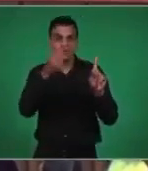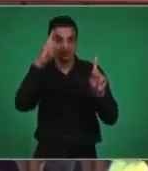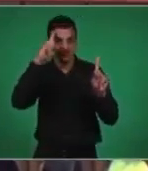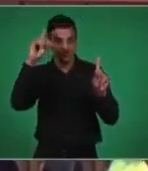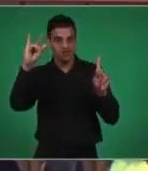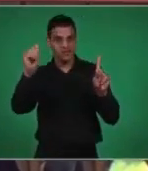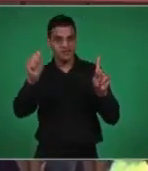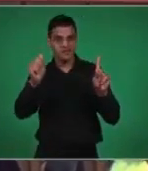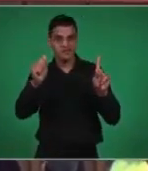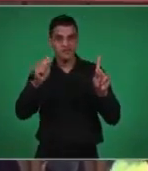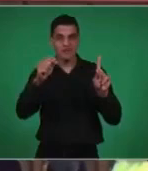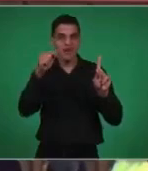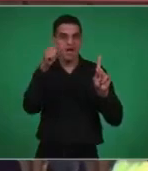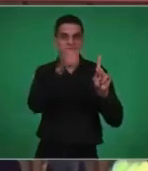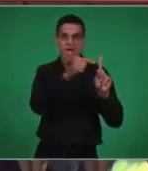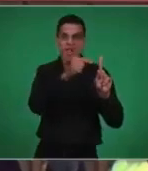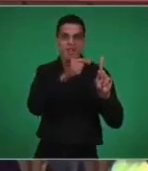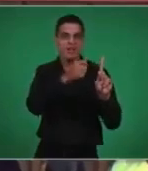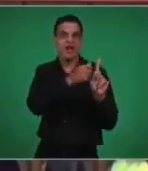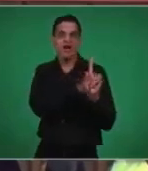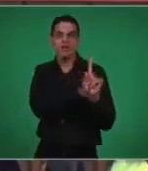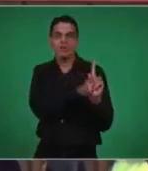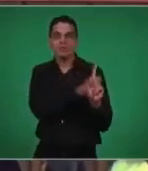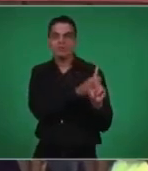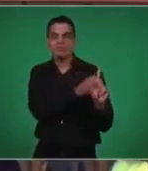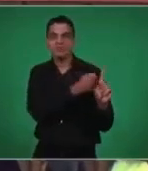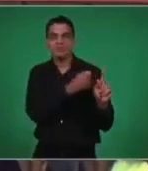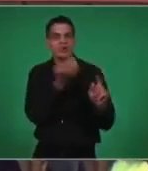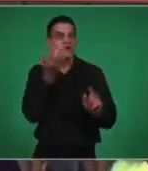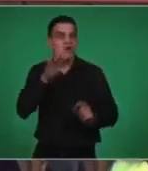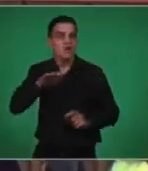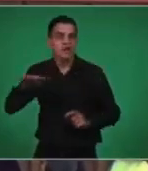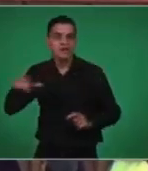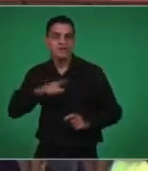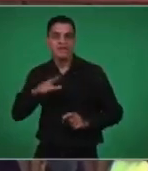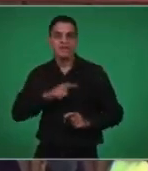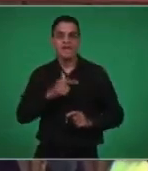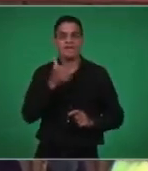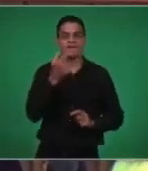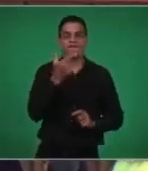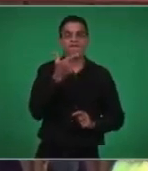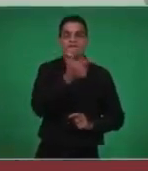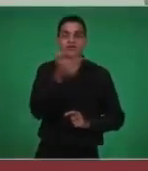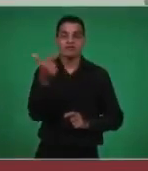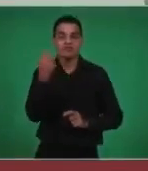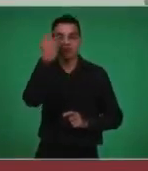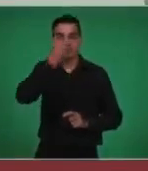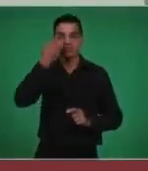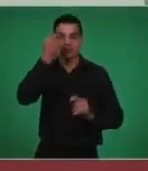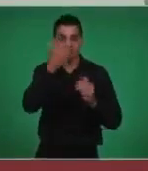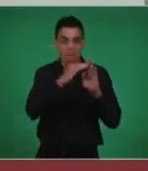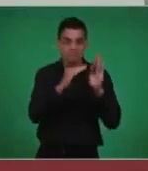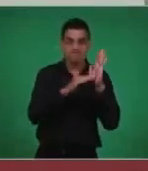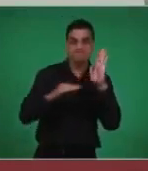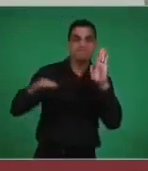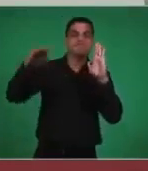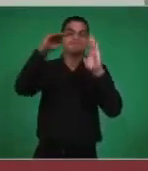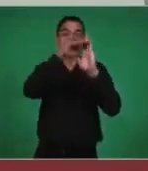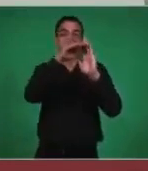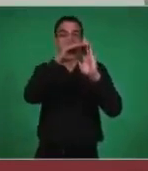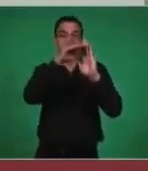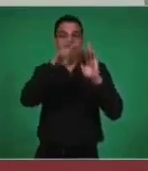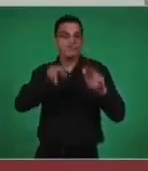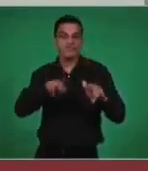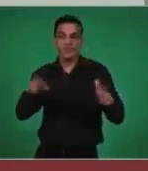business days, so this child will have 22 hours per month, more than the one that do not have